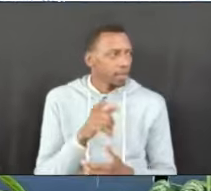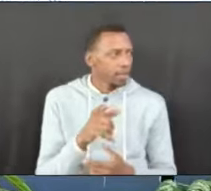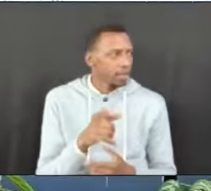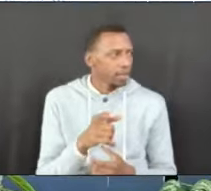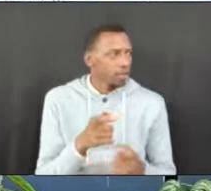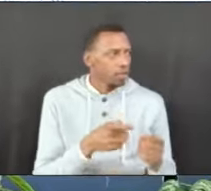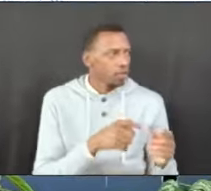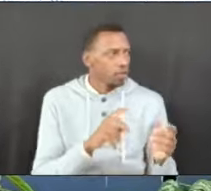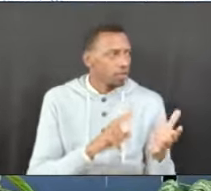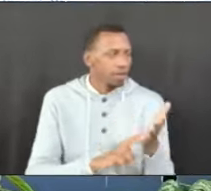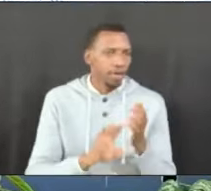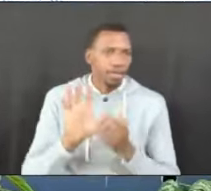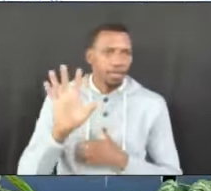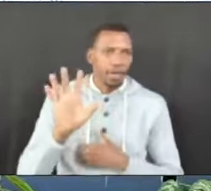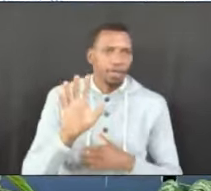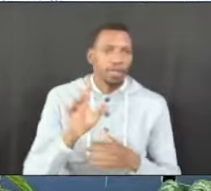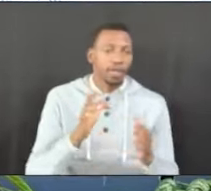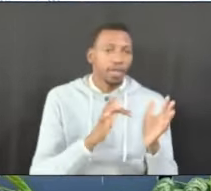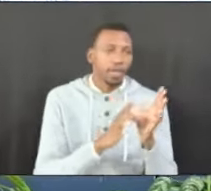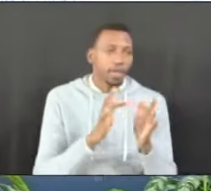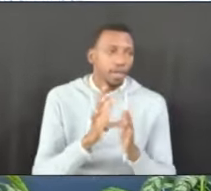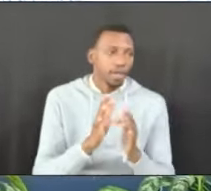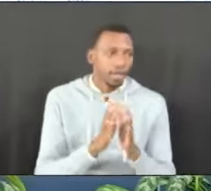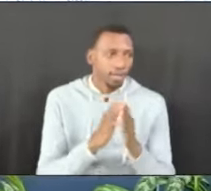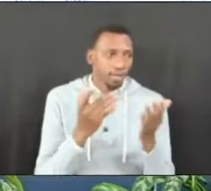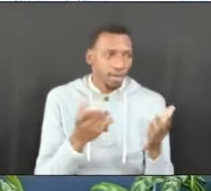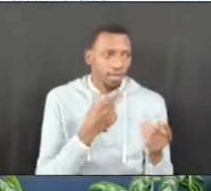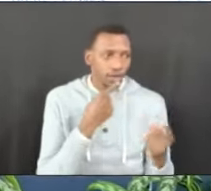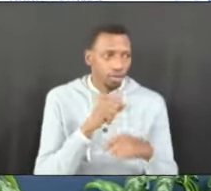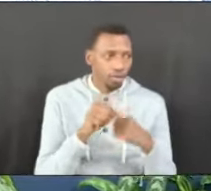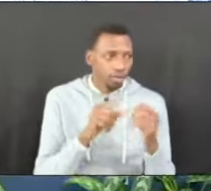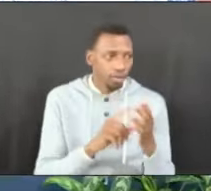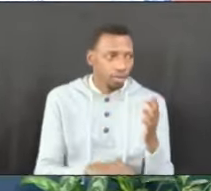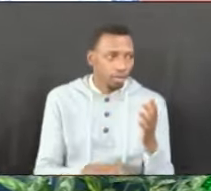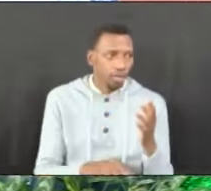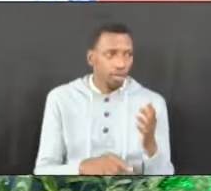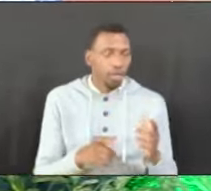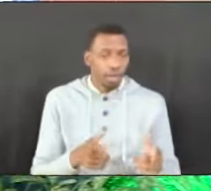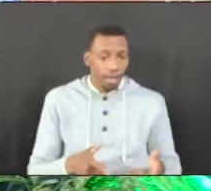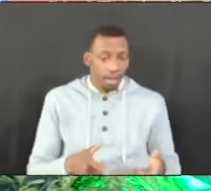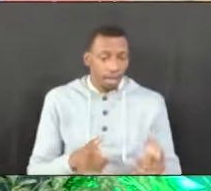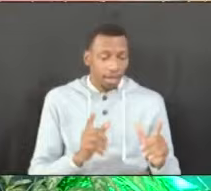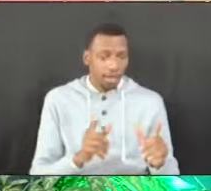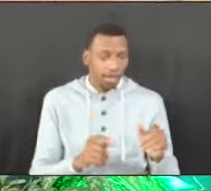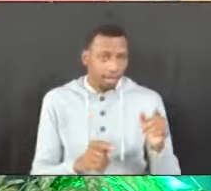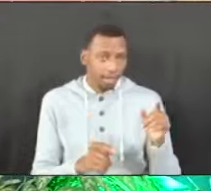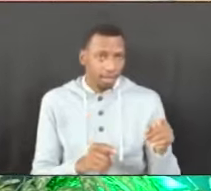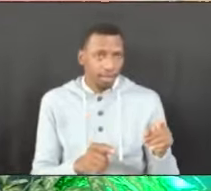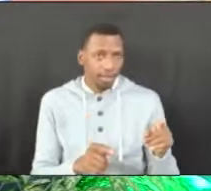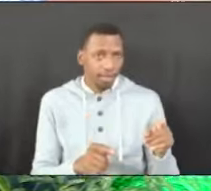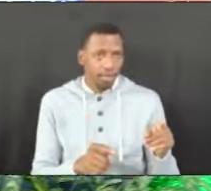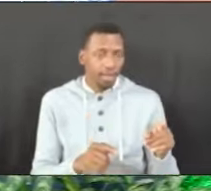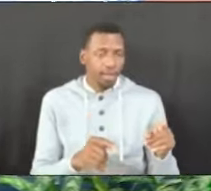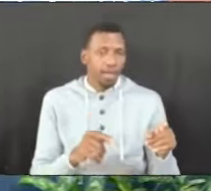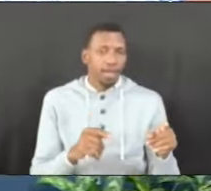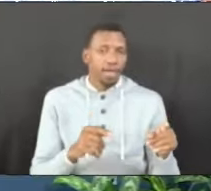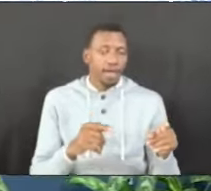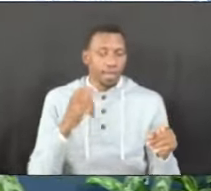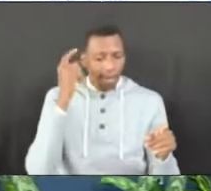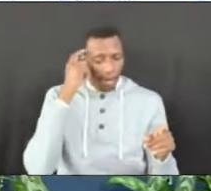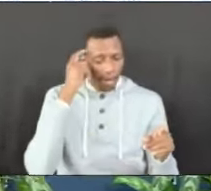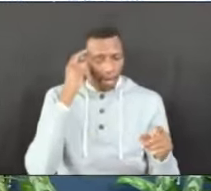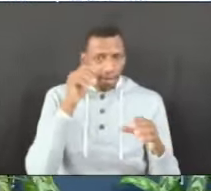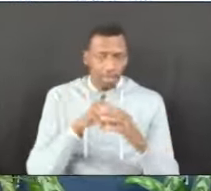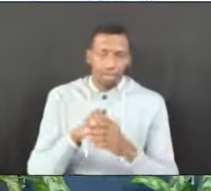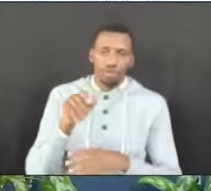verse 5, the Bible talks about, says this, let this mind be where? In you. That was also in